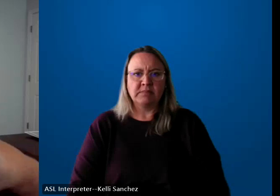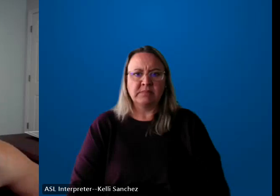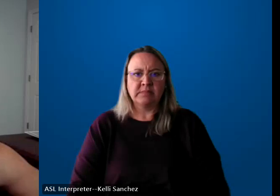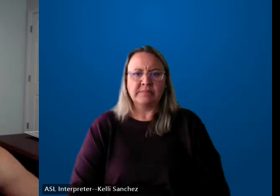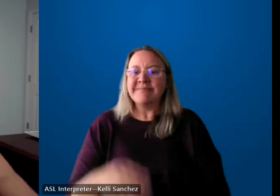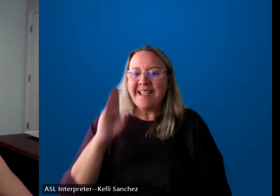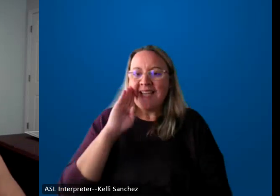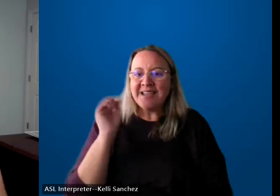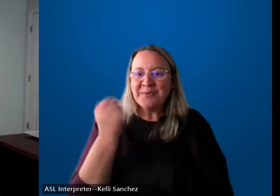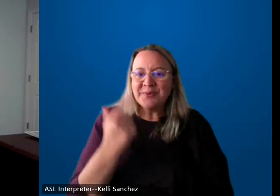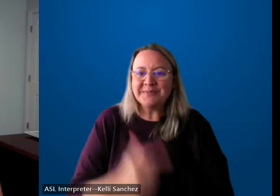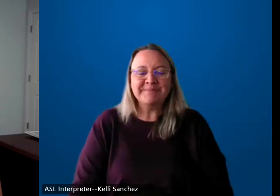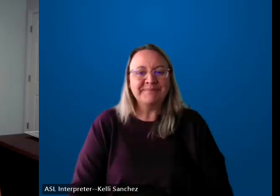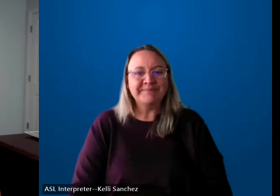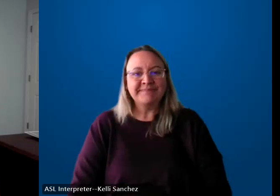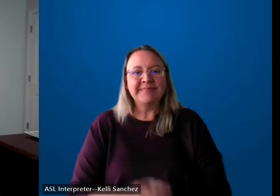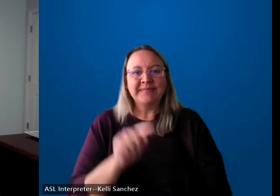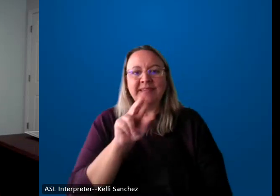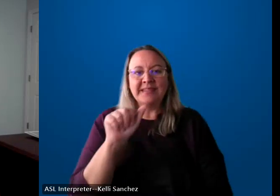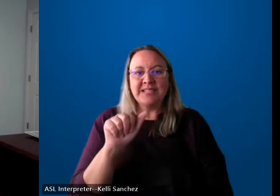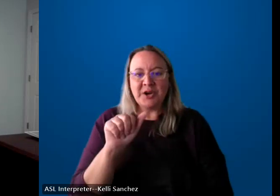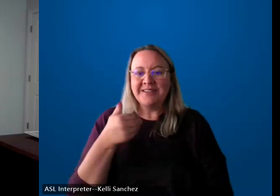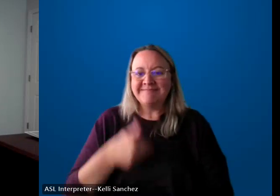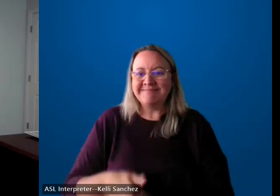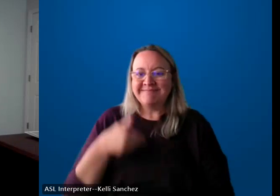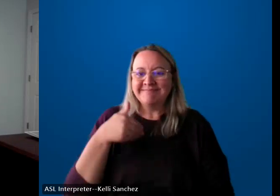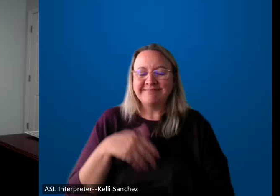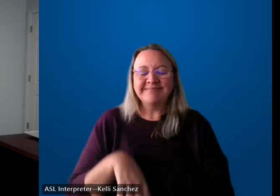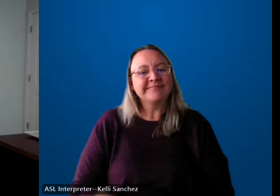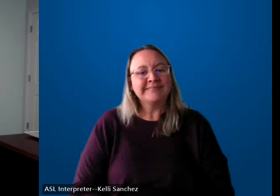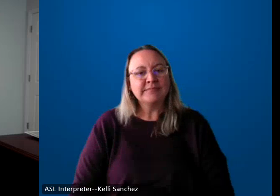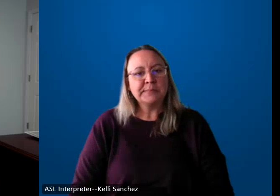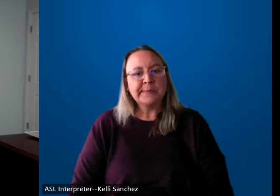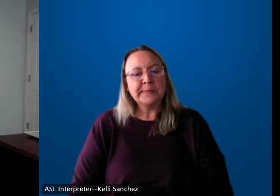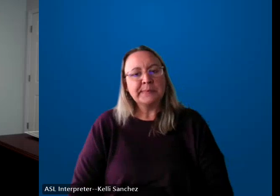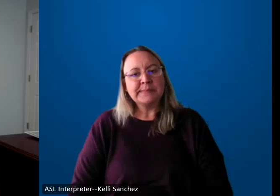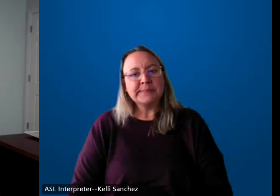Hi, everyone. Tara Hyde. And so